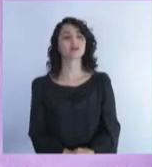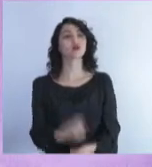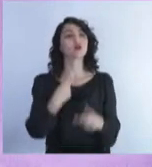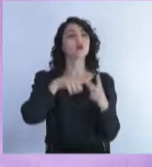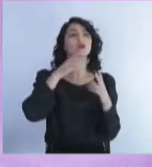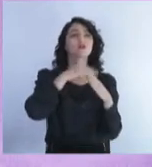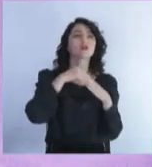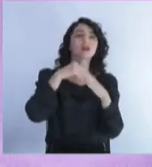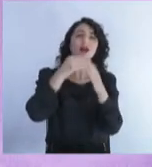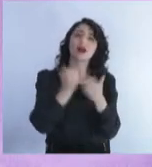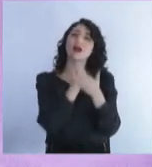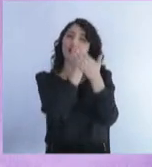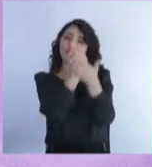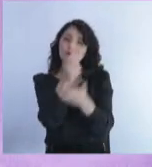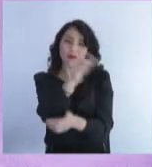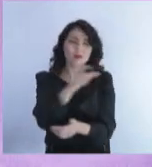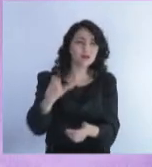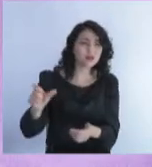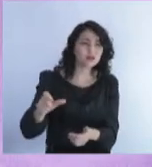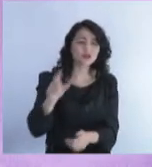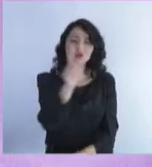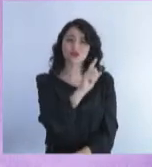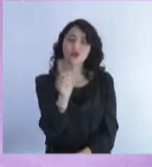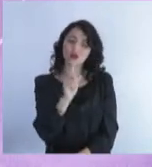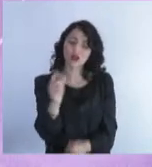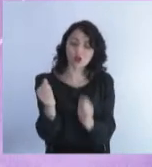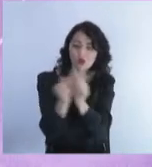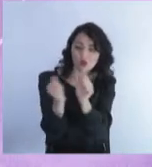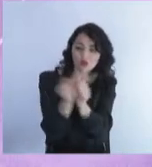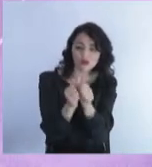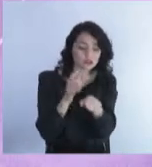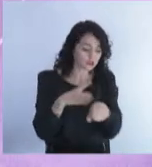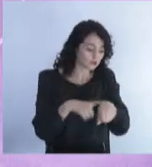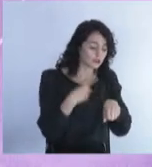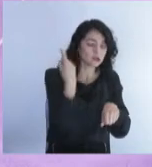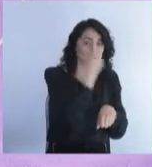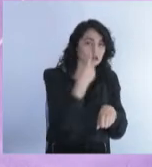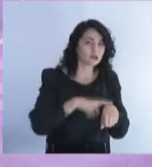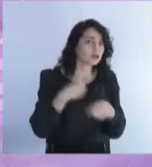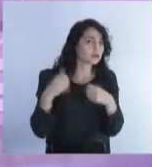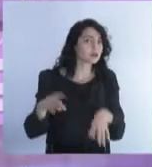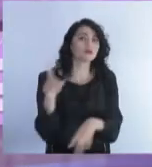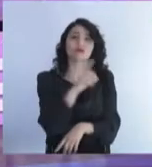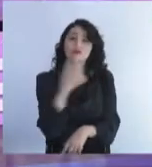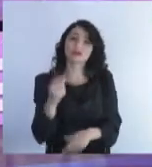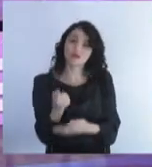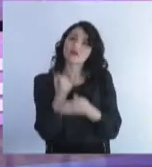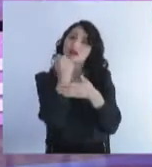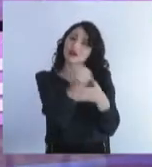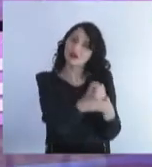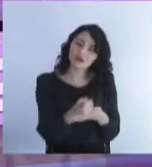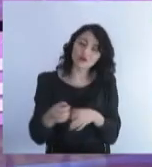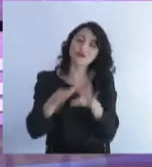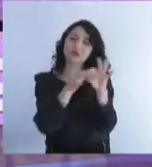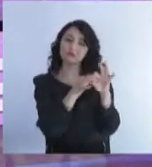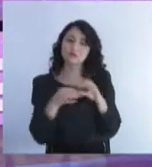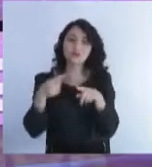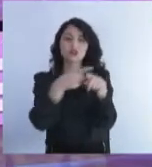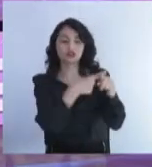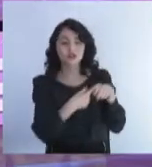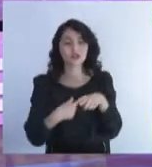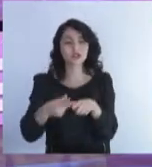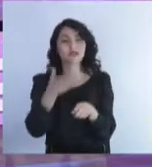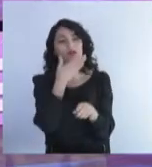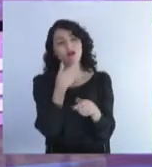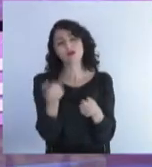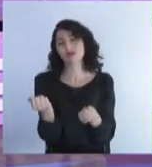good time together, the affiliative leader, is not a waste of time because it creates social capital. It creates